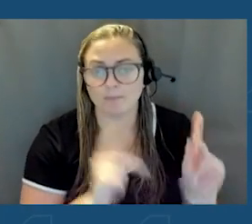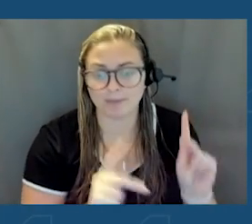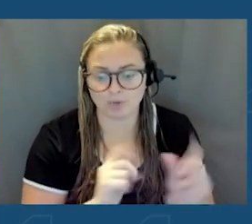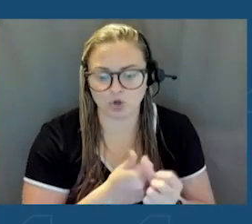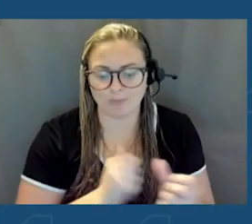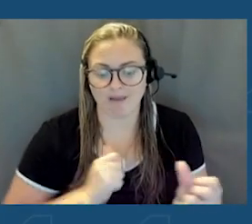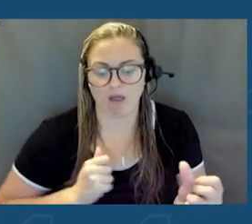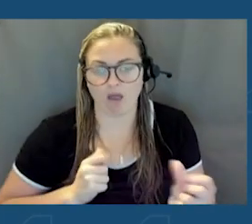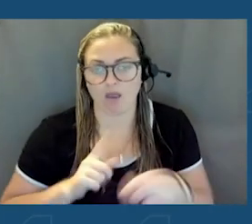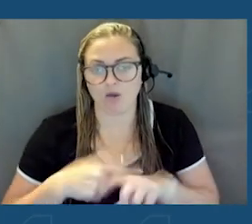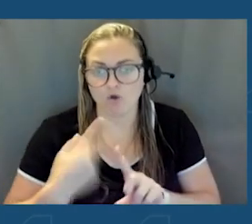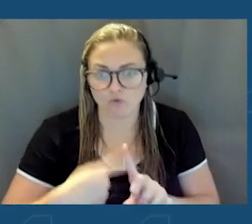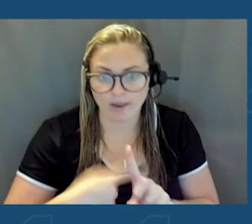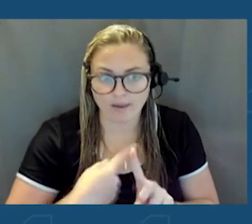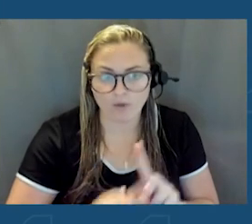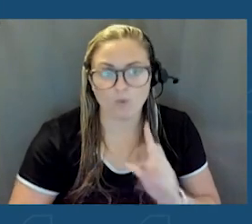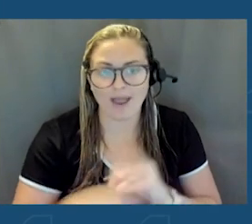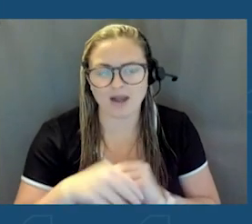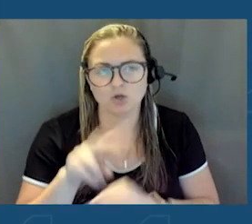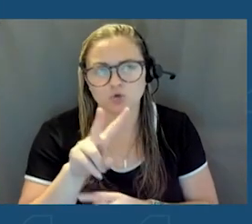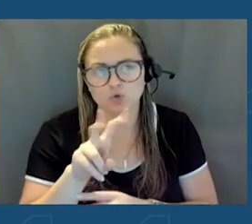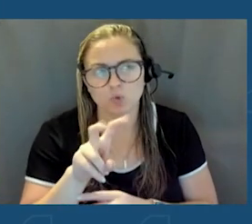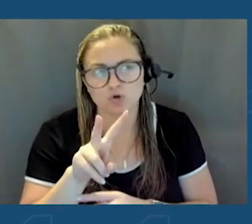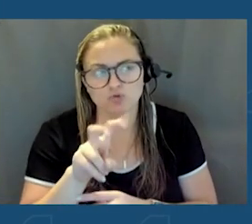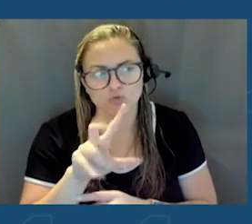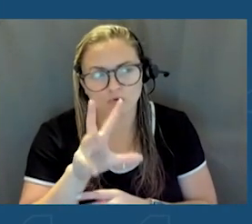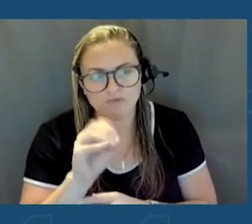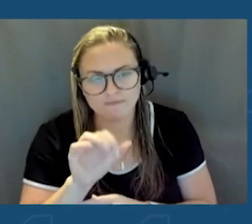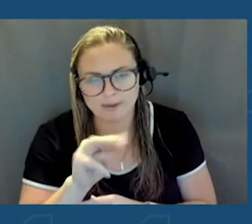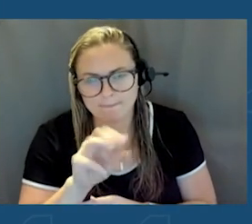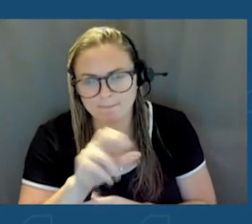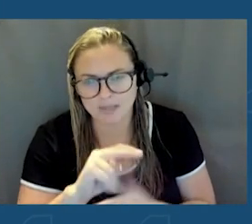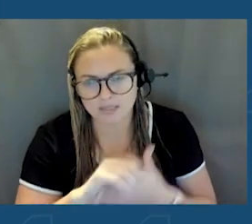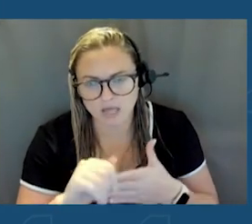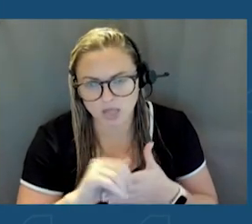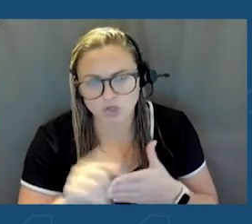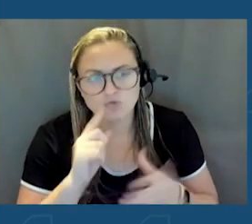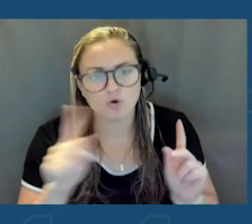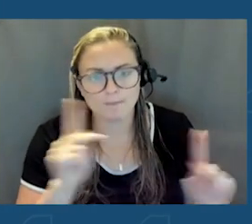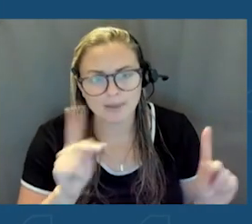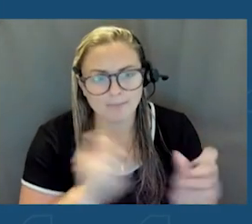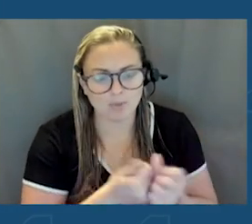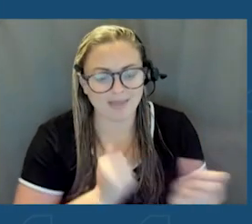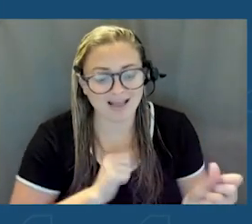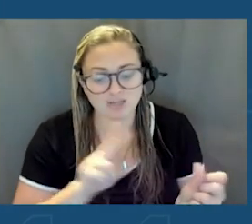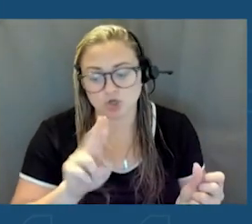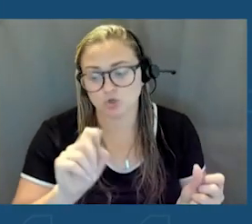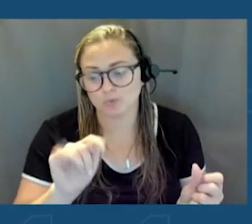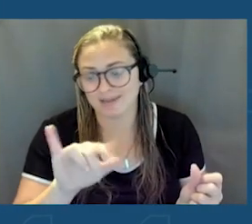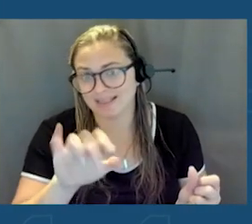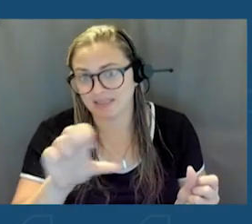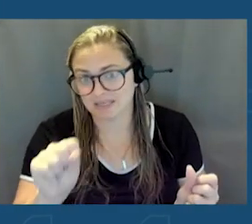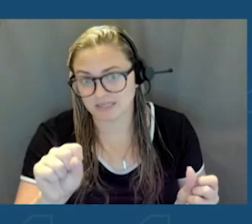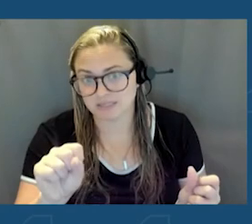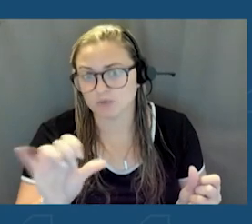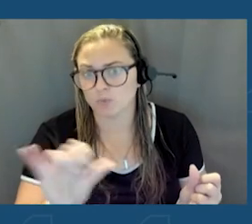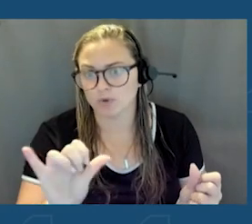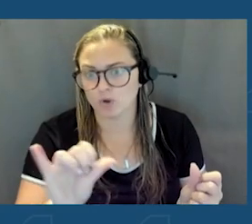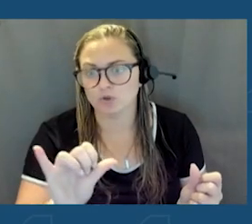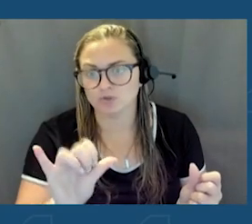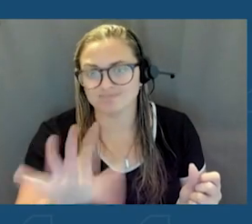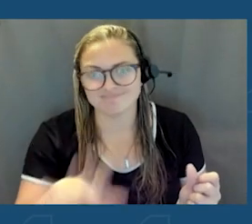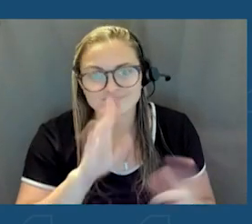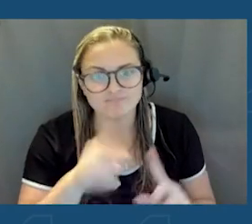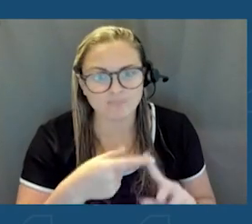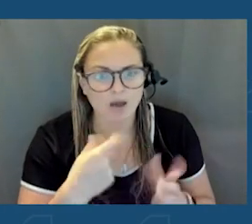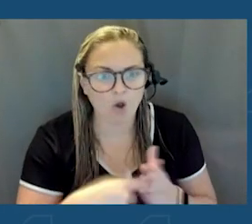rent. We added about $250 million for people behind their utilities. We've also, you talk about cost